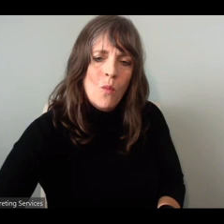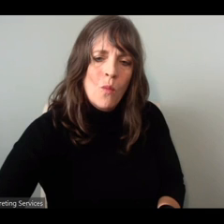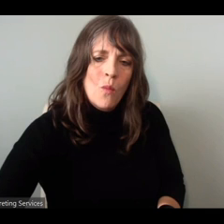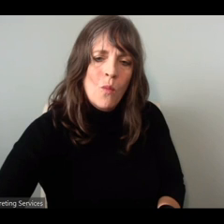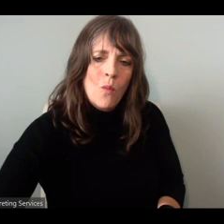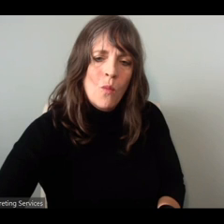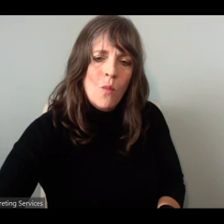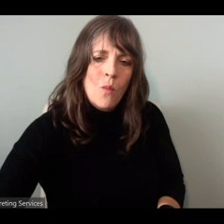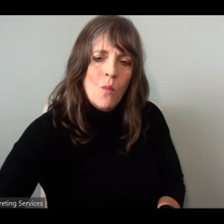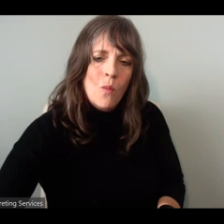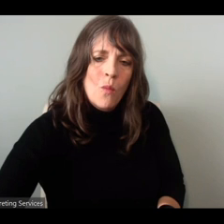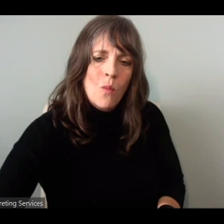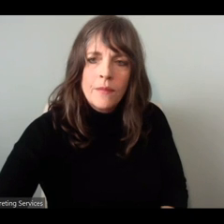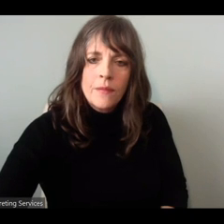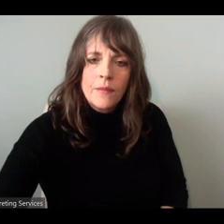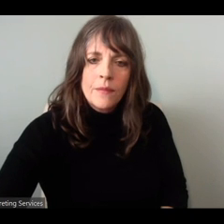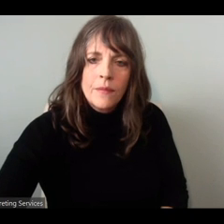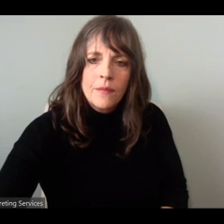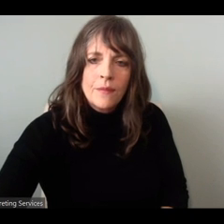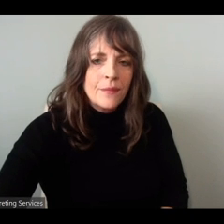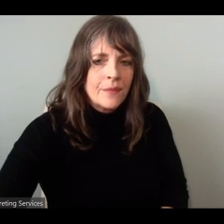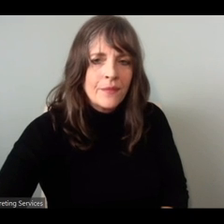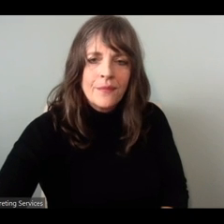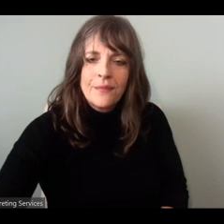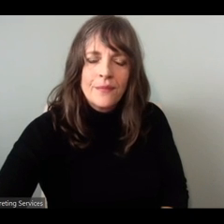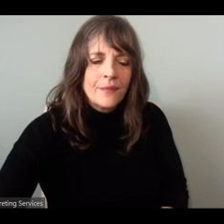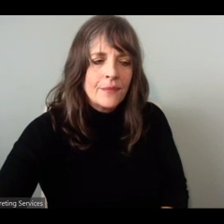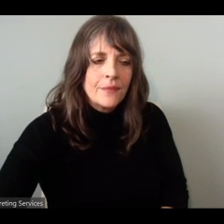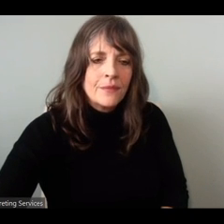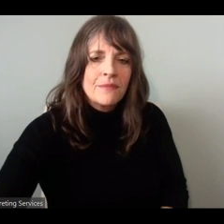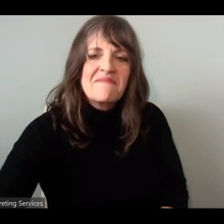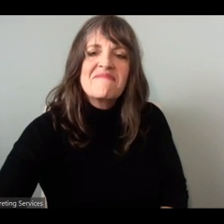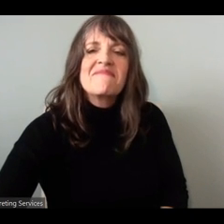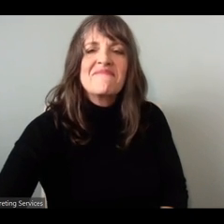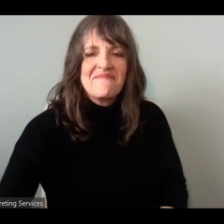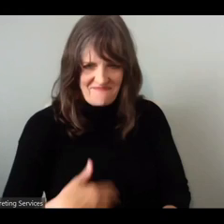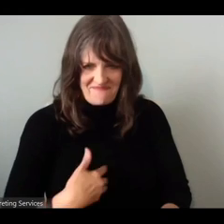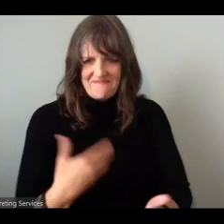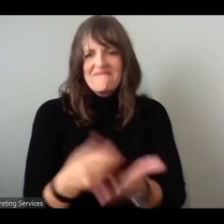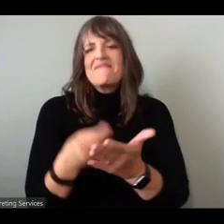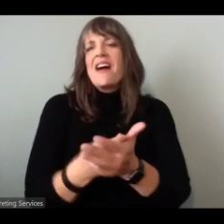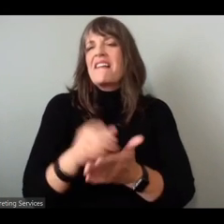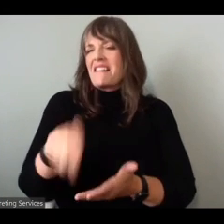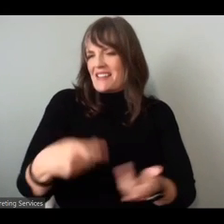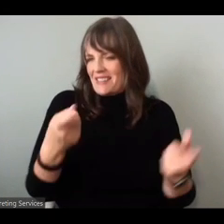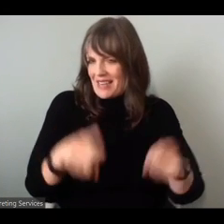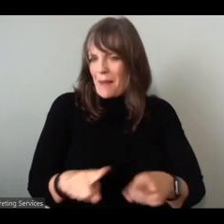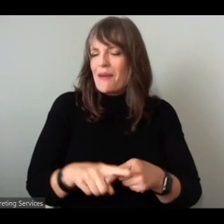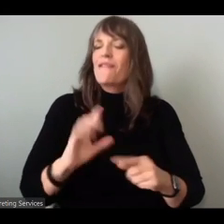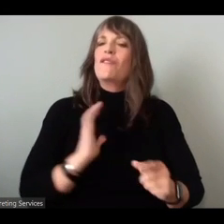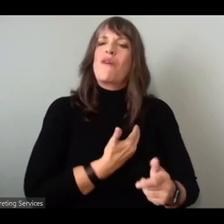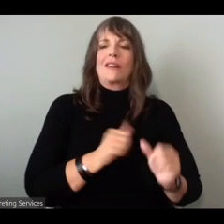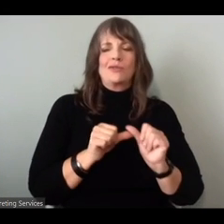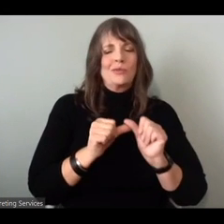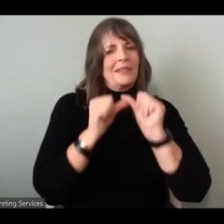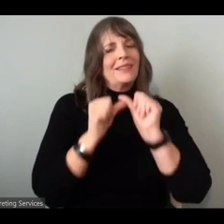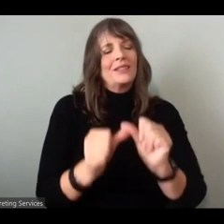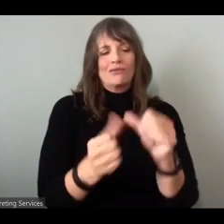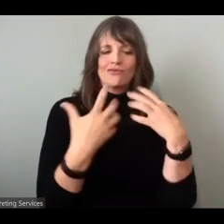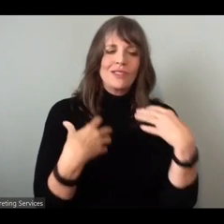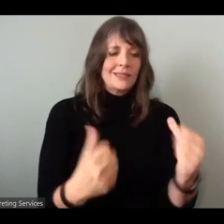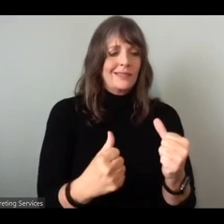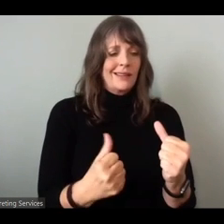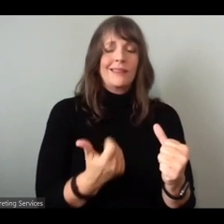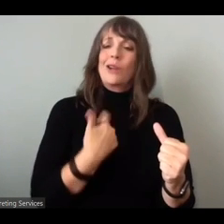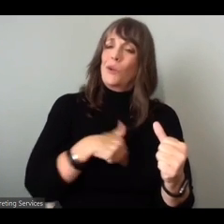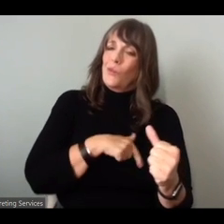first off, I want to thank you, Sherilyn, for organizing this webinar so quickly. Really outstanding as always. I want to thank our